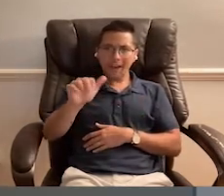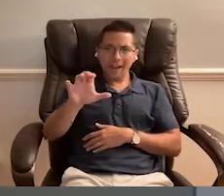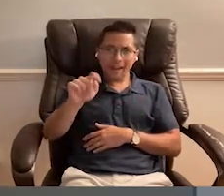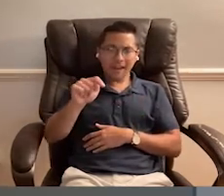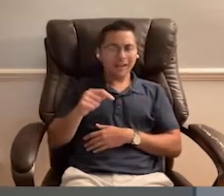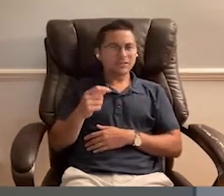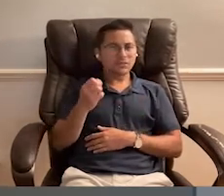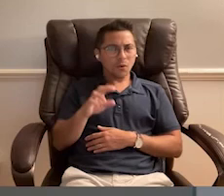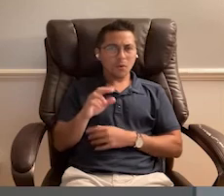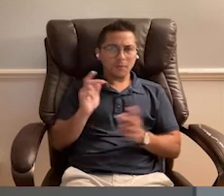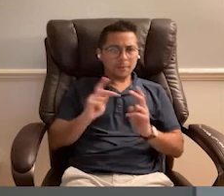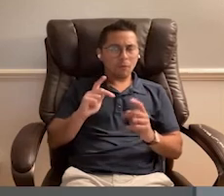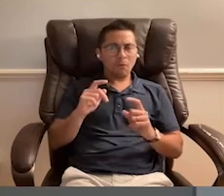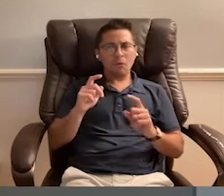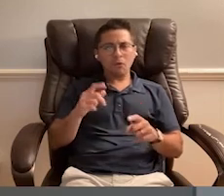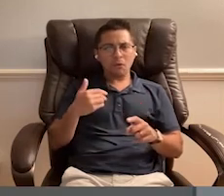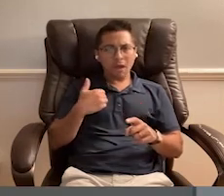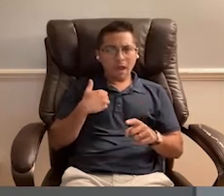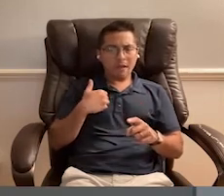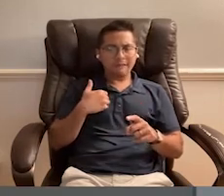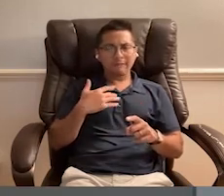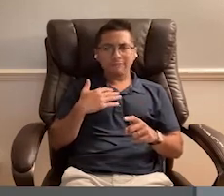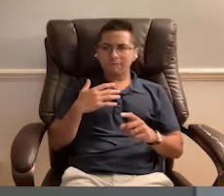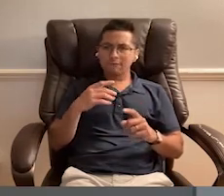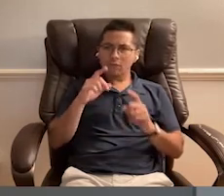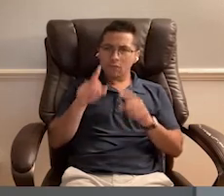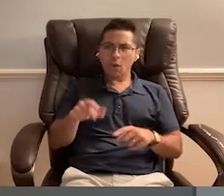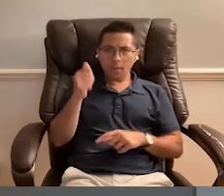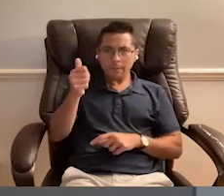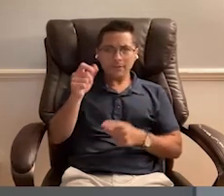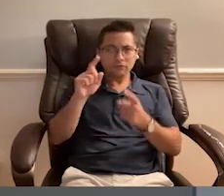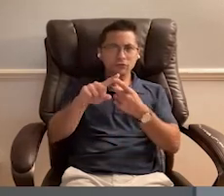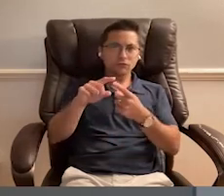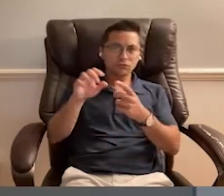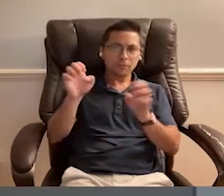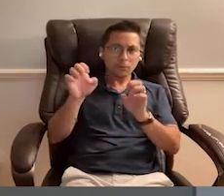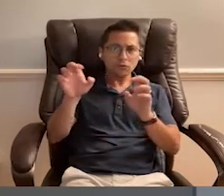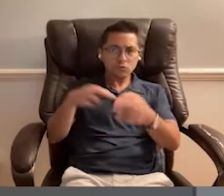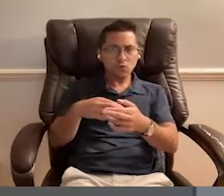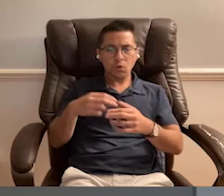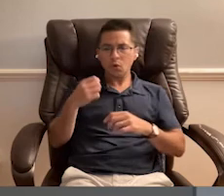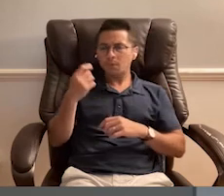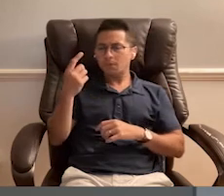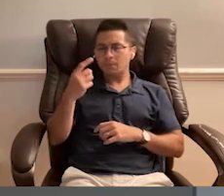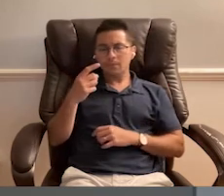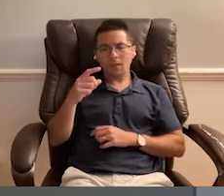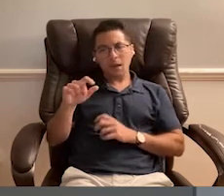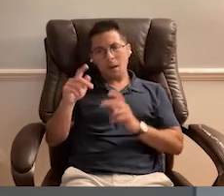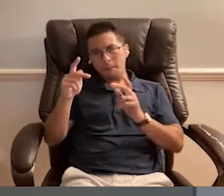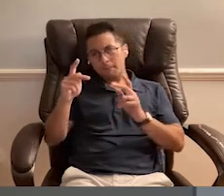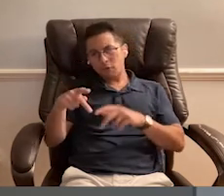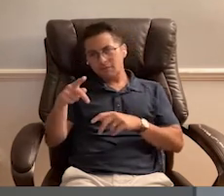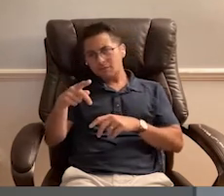documentation of frequent baker acts, individuals who have either had to go themselves to the emergency